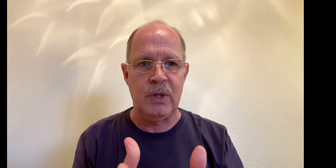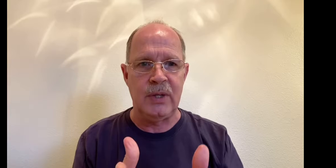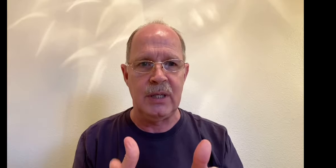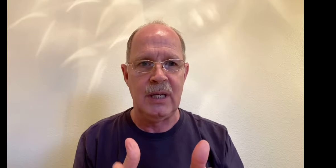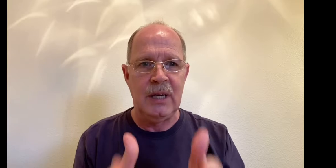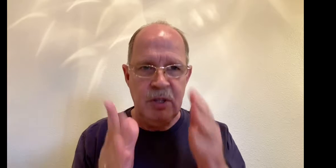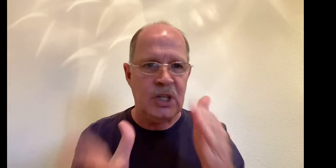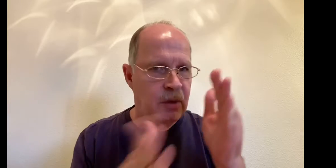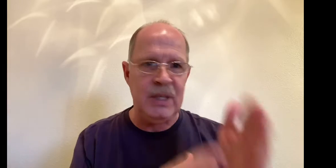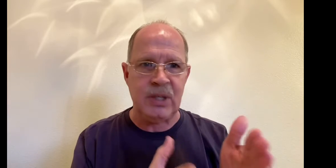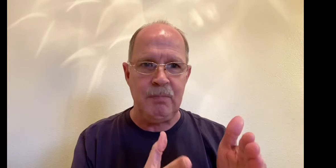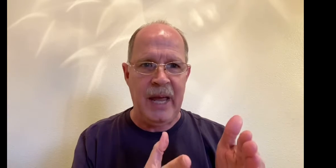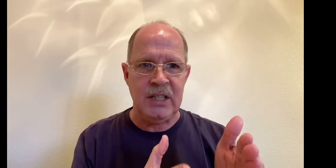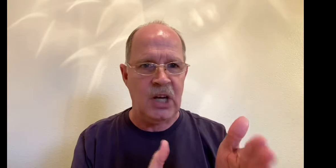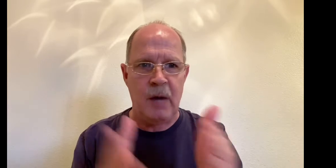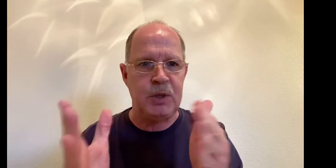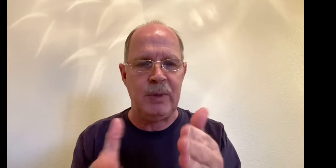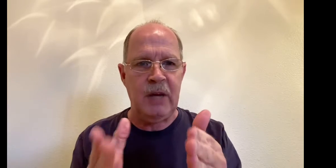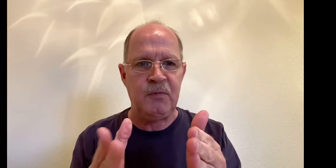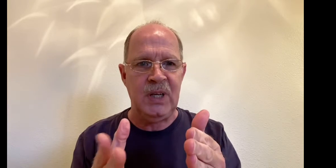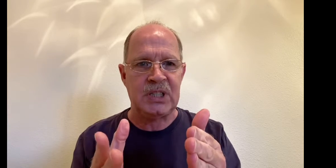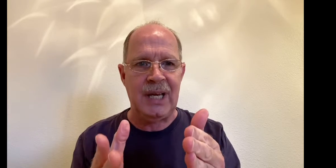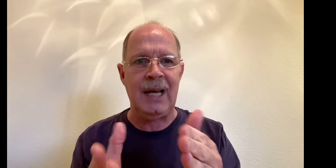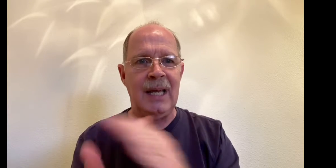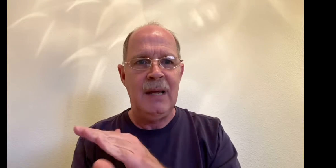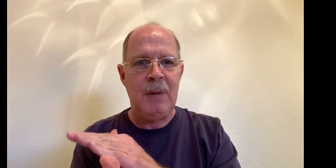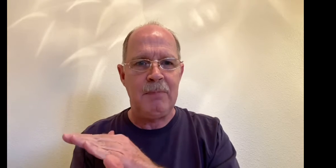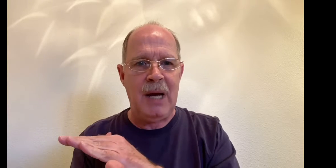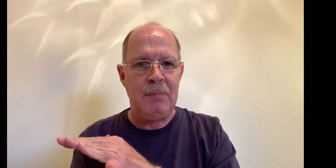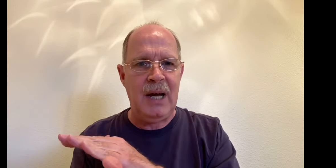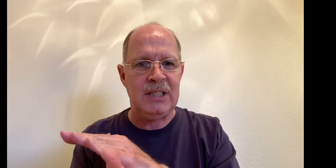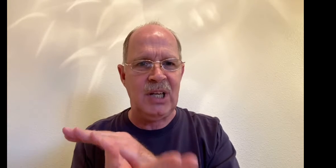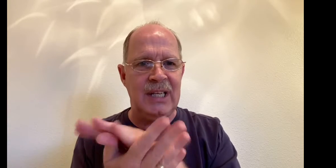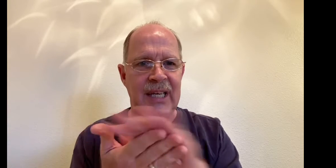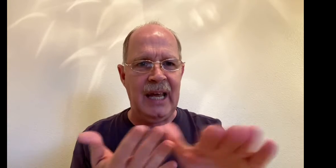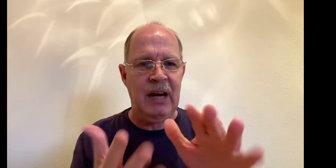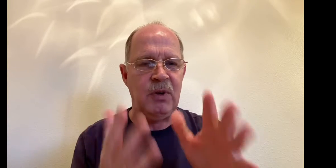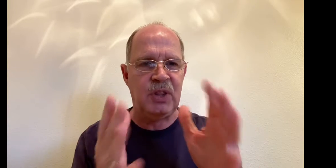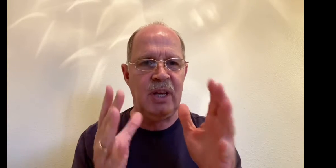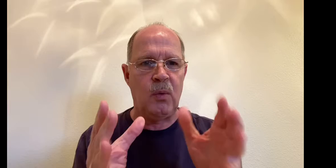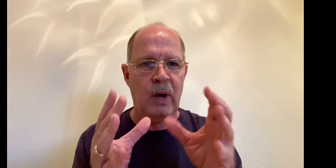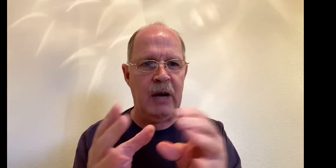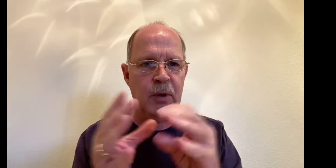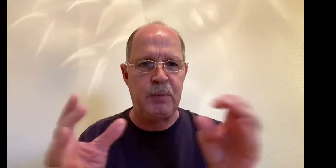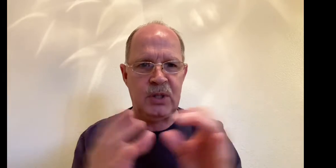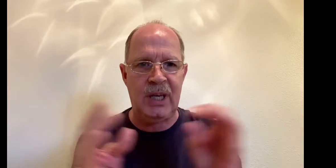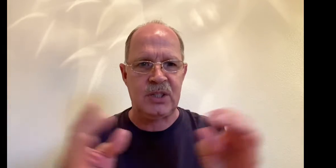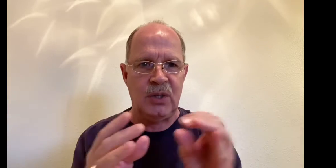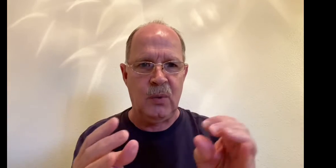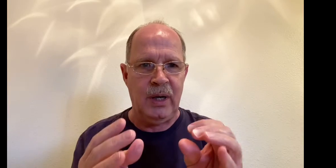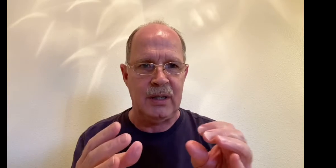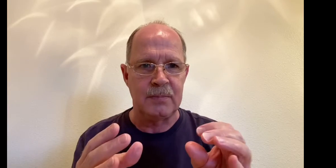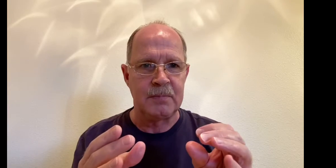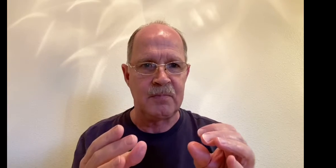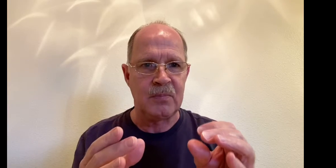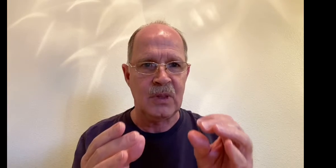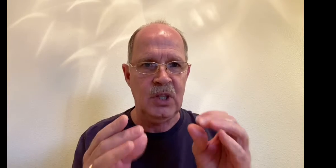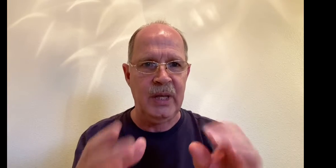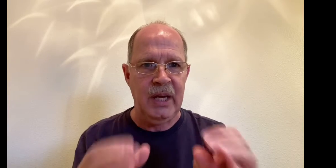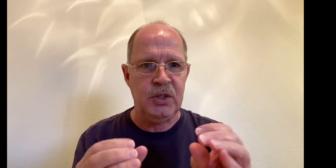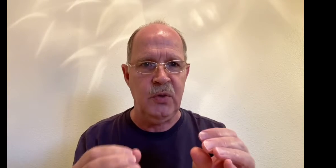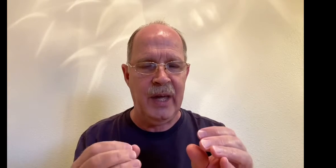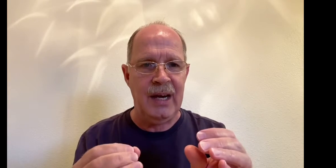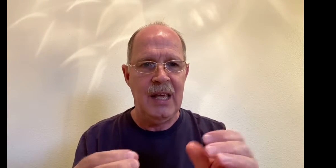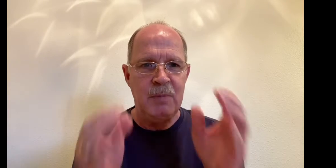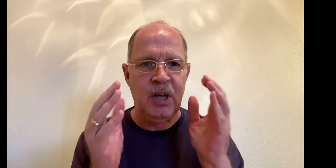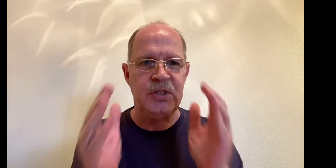deal with it. There's going to be some bad cops. You can't fix that by taking every protection away. You